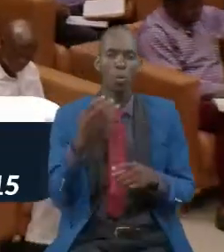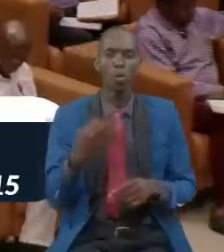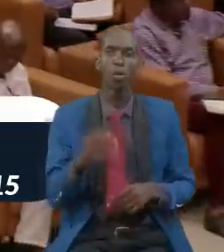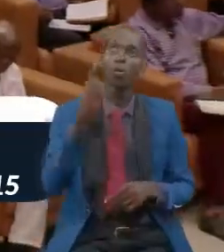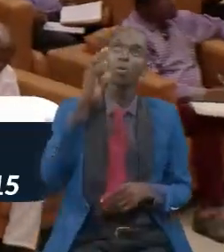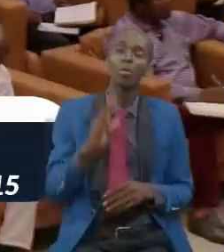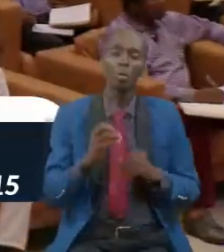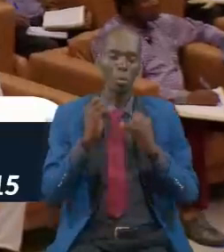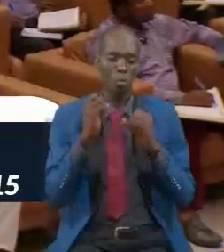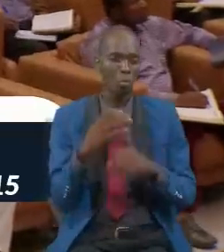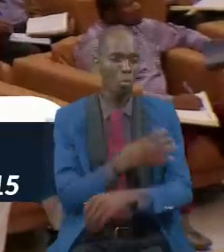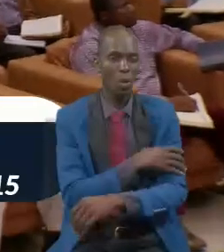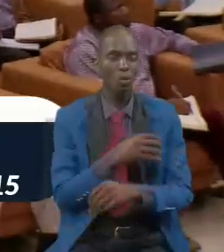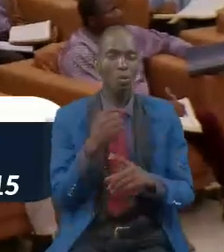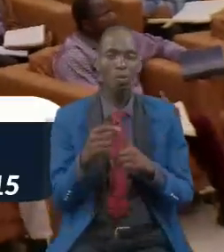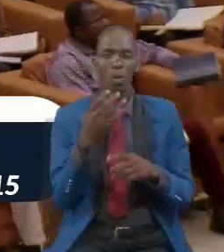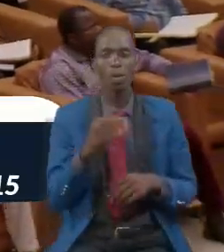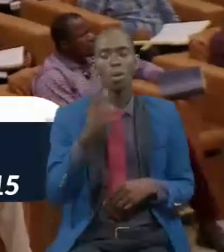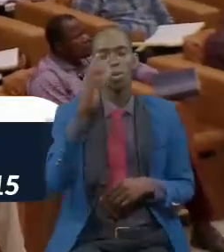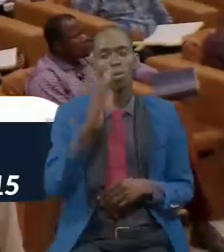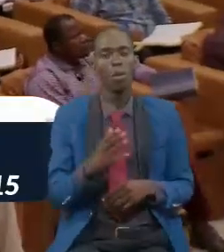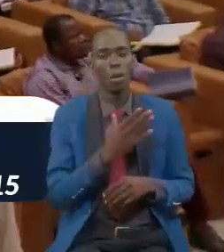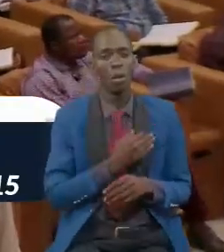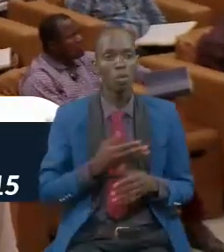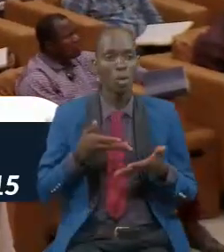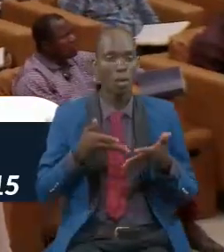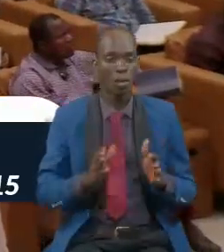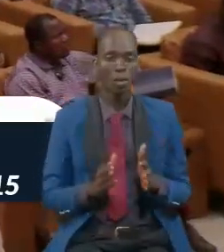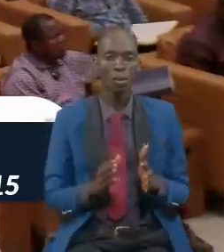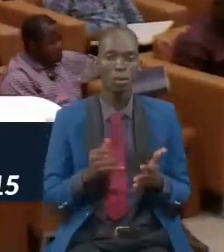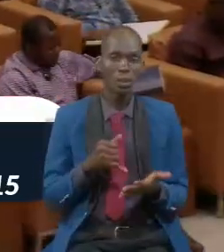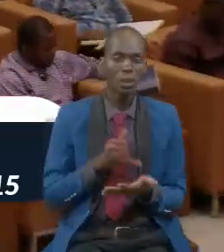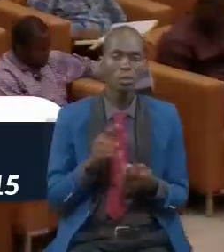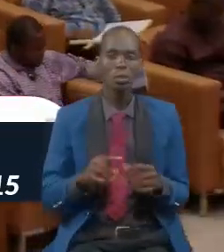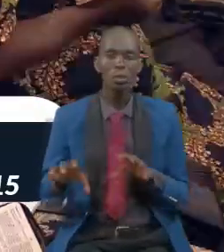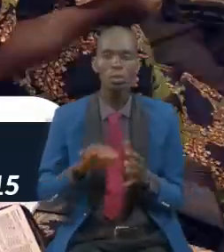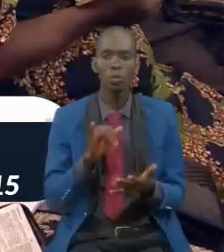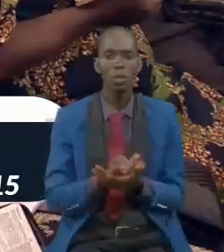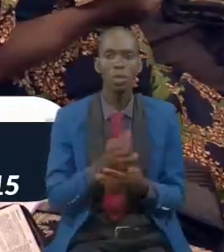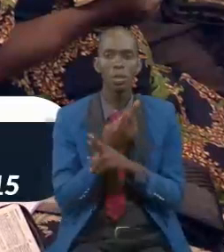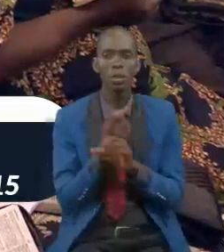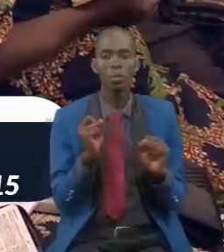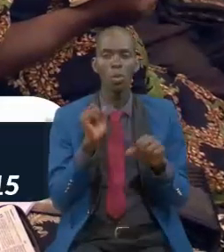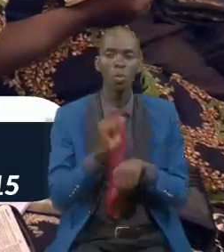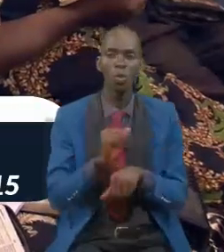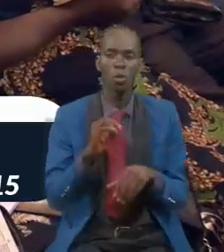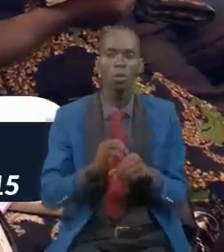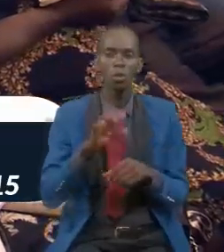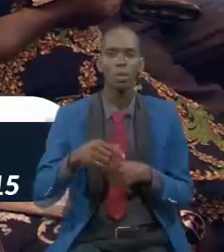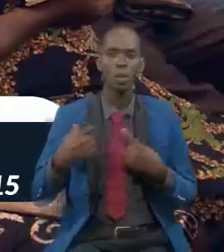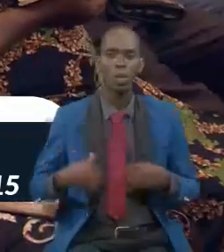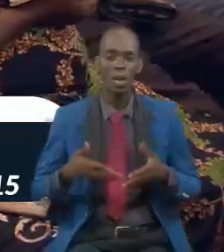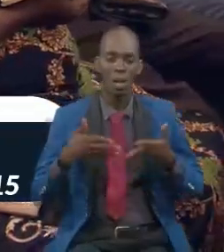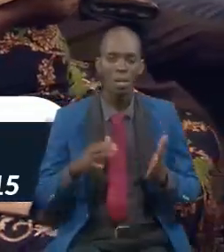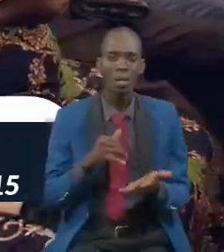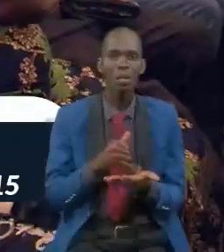powerful words of God and you're allow to do a Redemptive work in your heart and you all like to